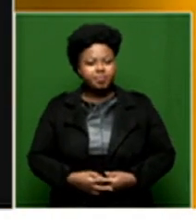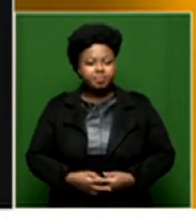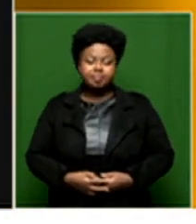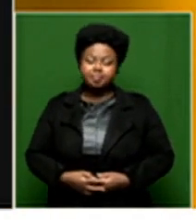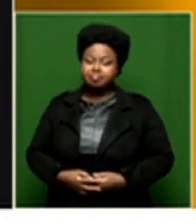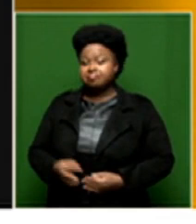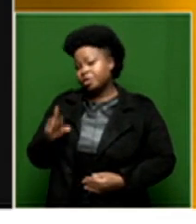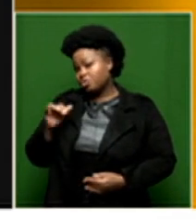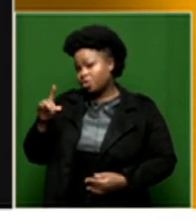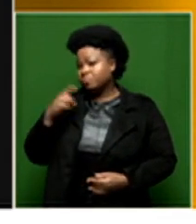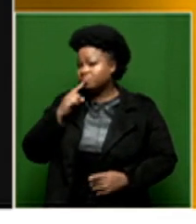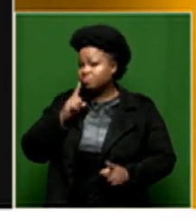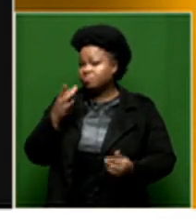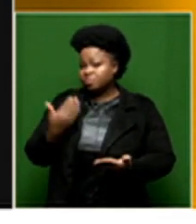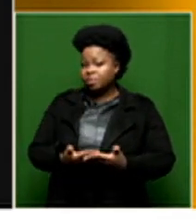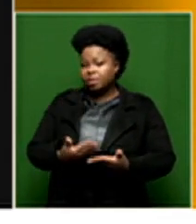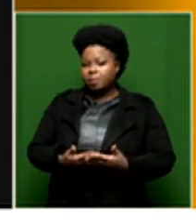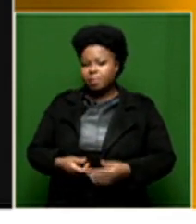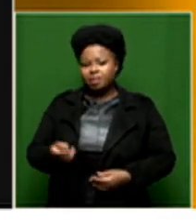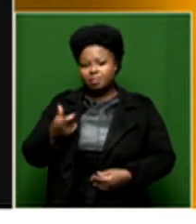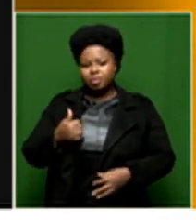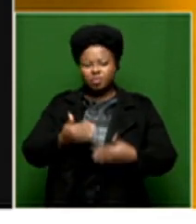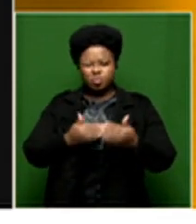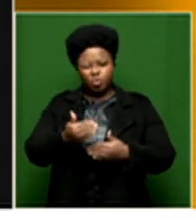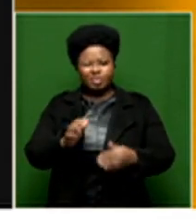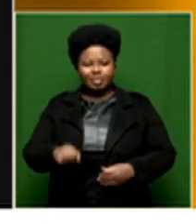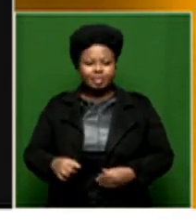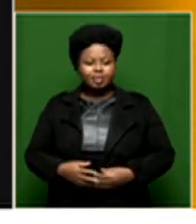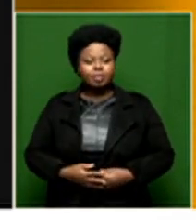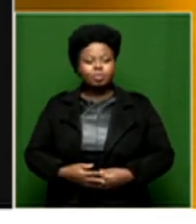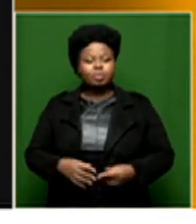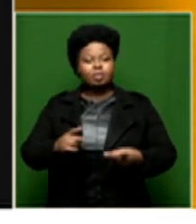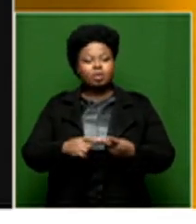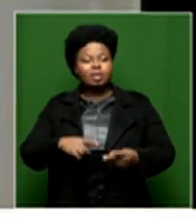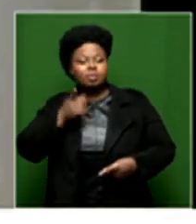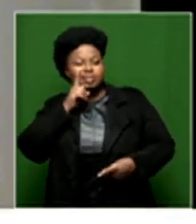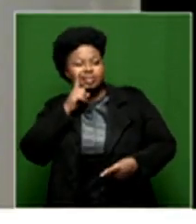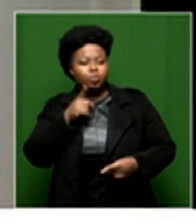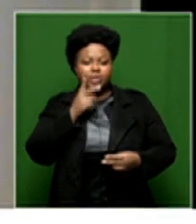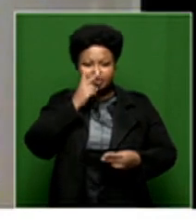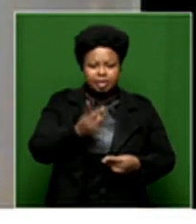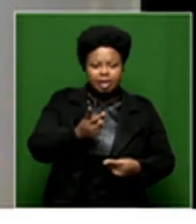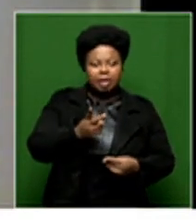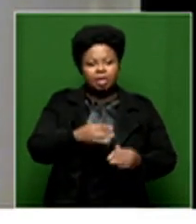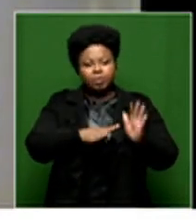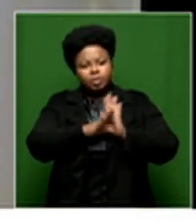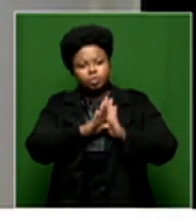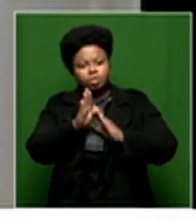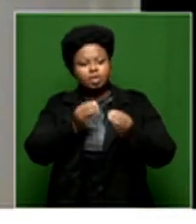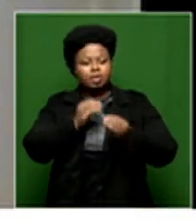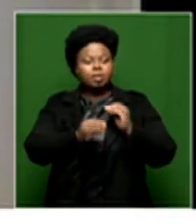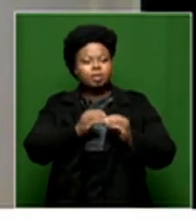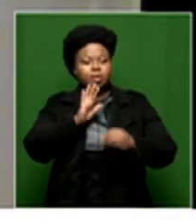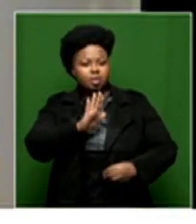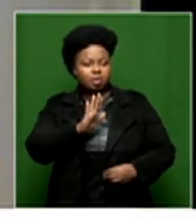Chef Rod can answer that one. Yeah, Rod, so it is it. a bit of a process. It's try and error, and getting a few people to obviously